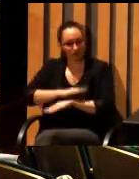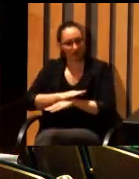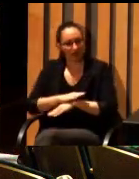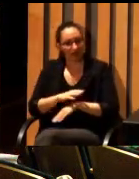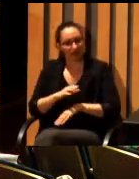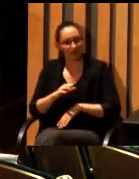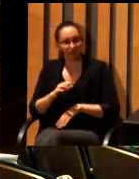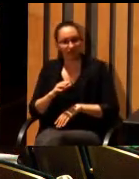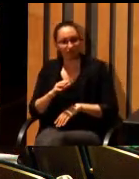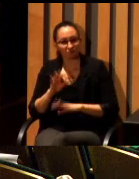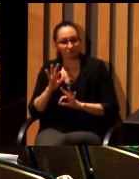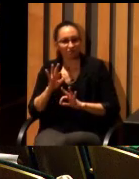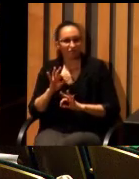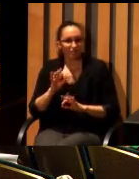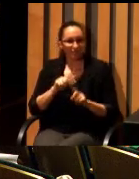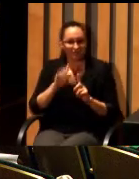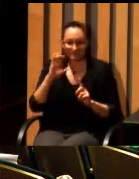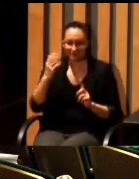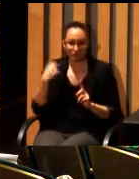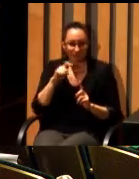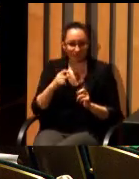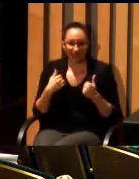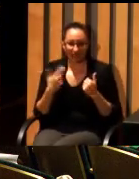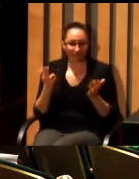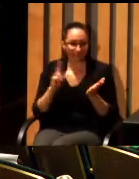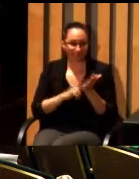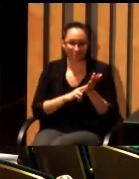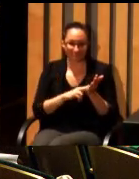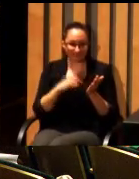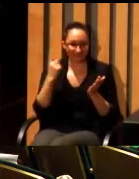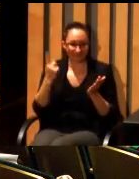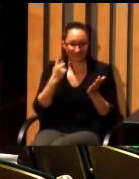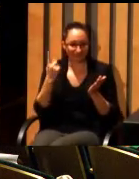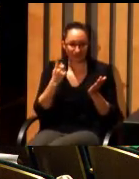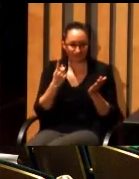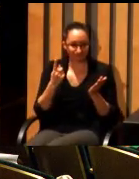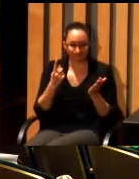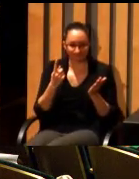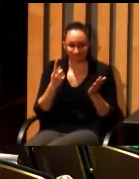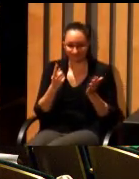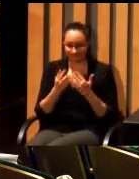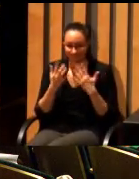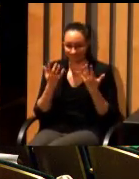it seems there needs to be a sign-up sheet and some kind of gathering of